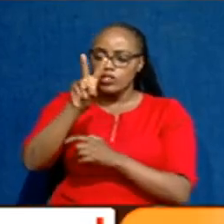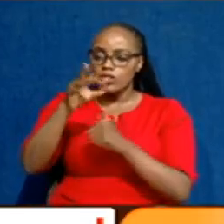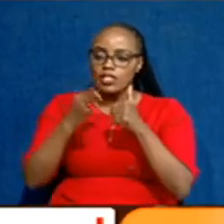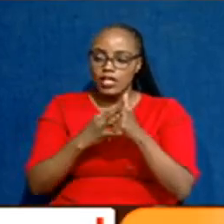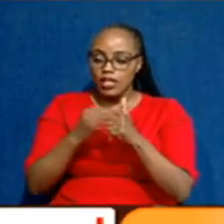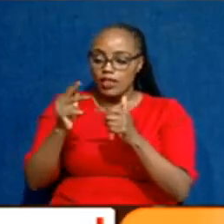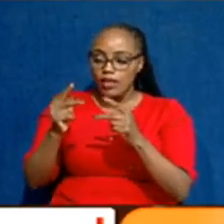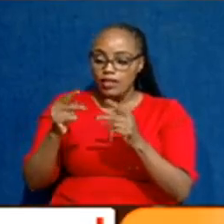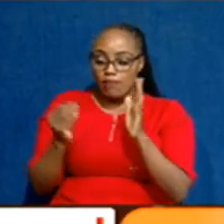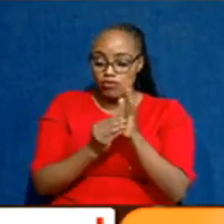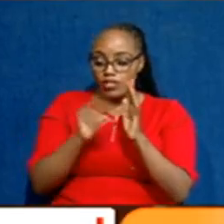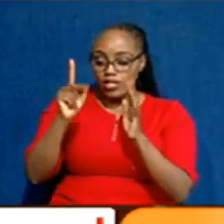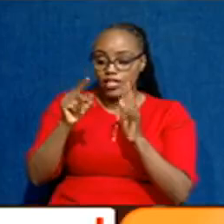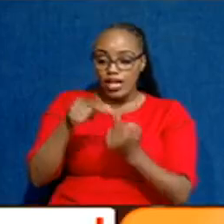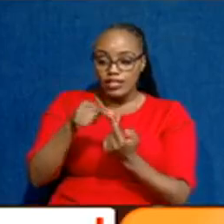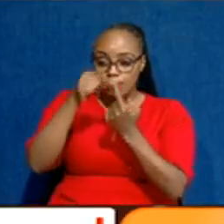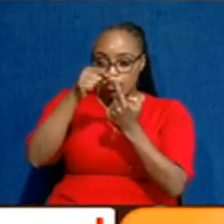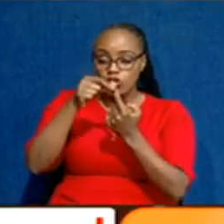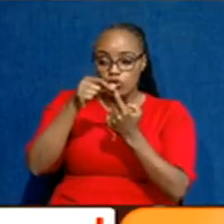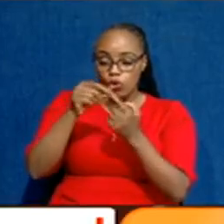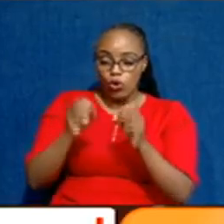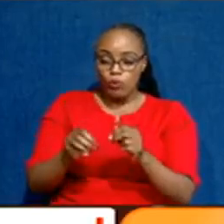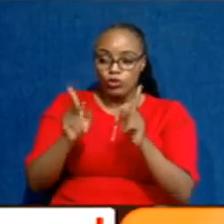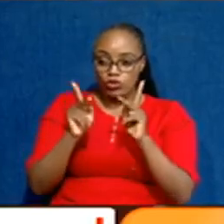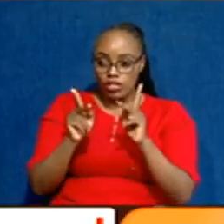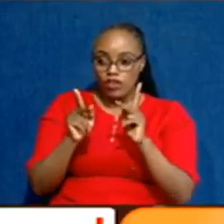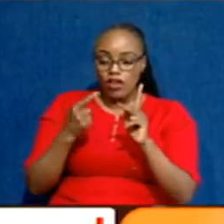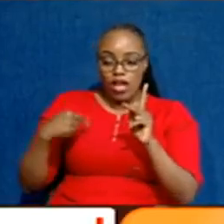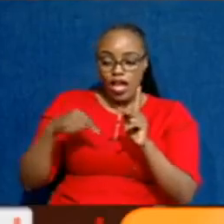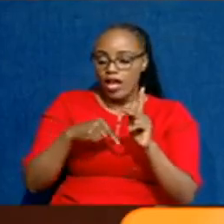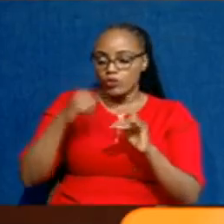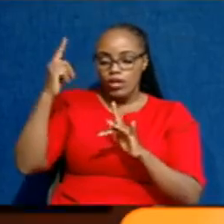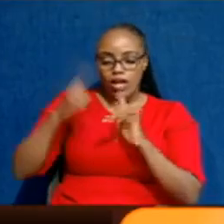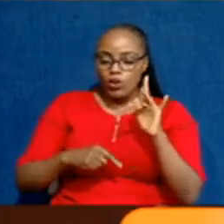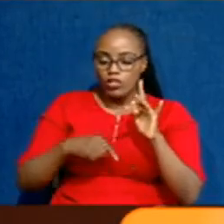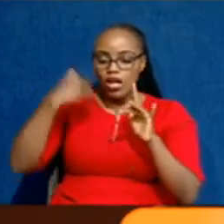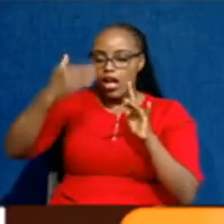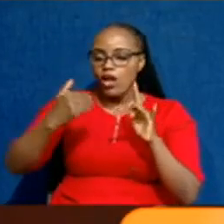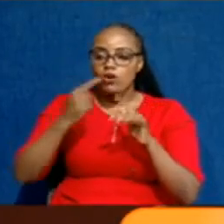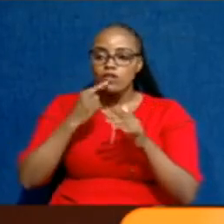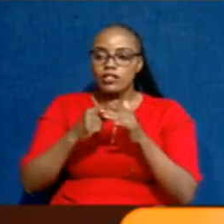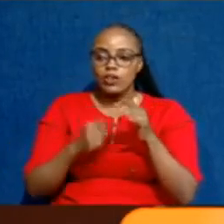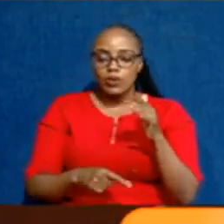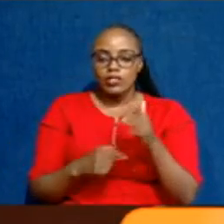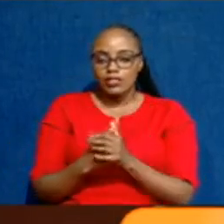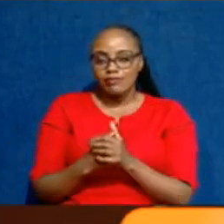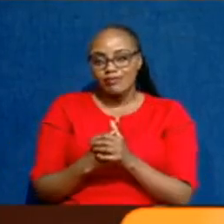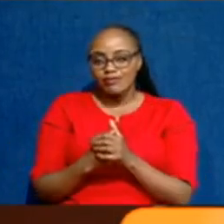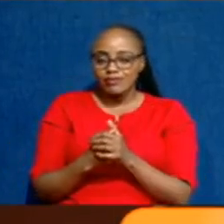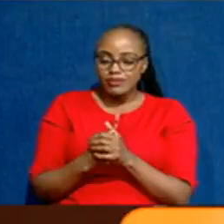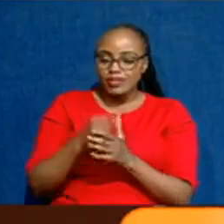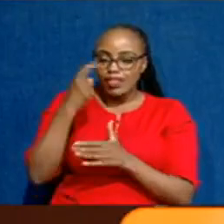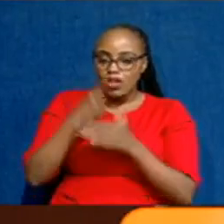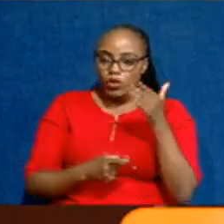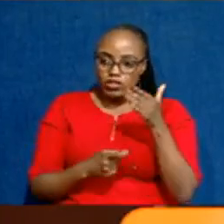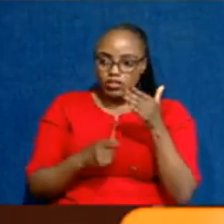Kenya at a very unique opportunity. And we cannot, and as I always say, the